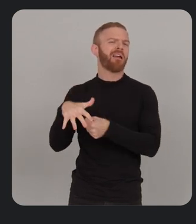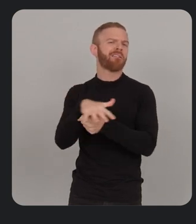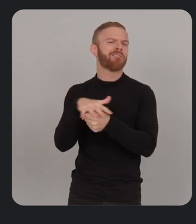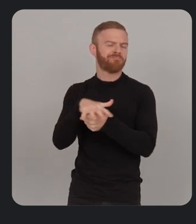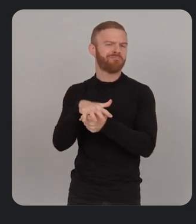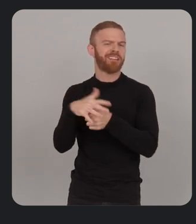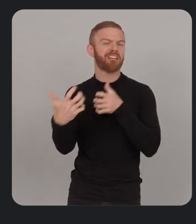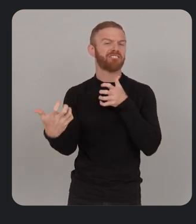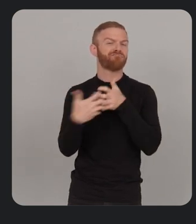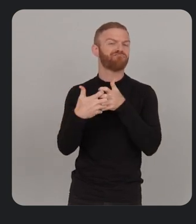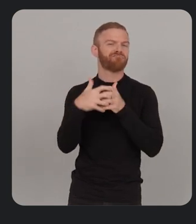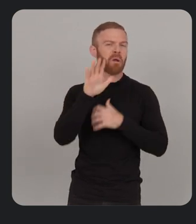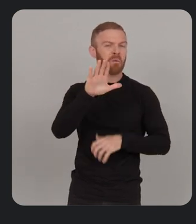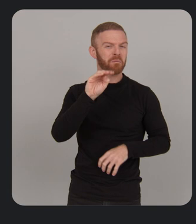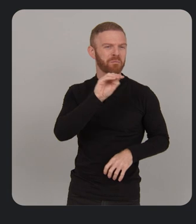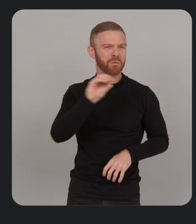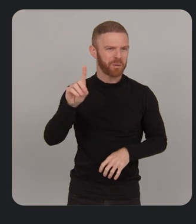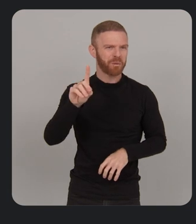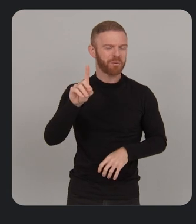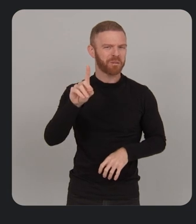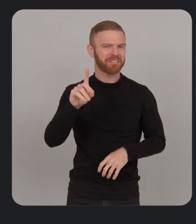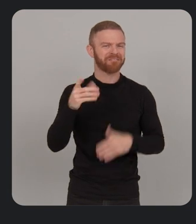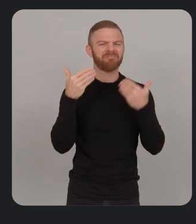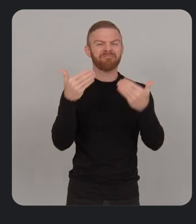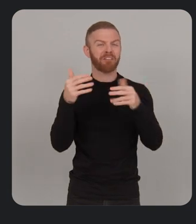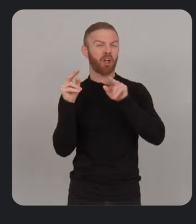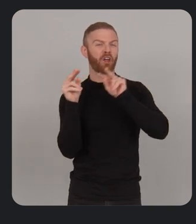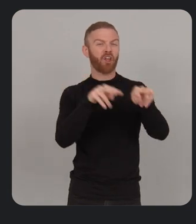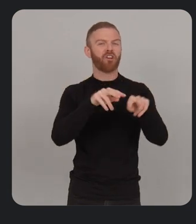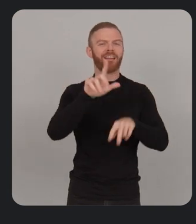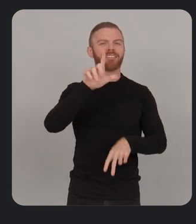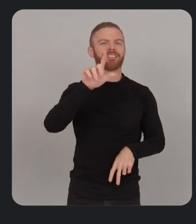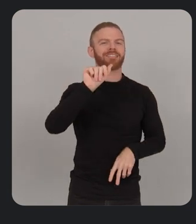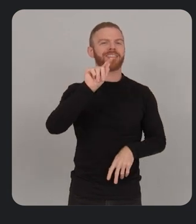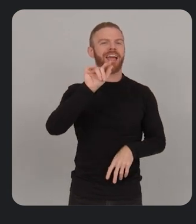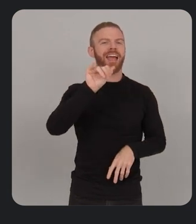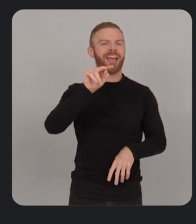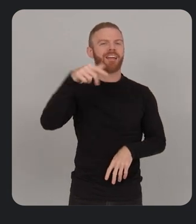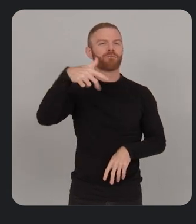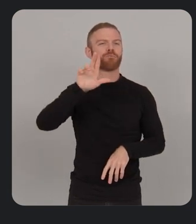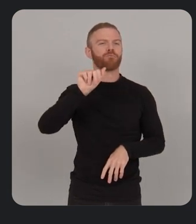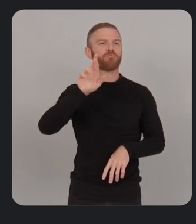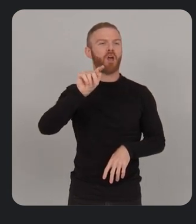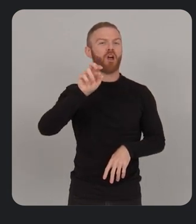so you can find what fits your mood. Let's check out the Latin Quarter.